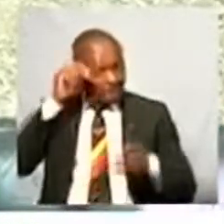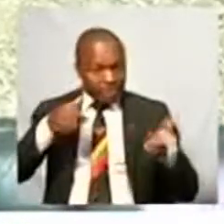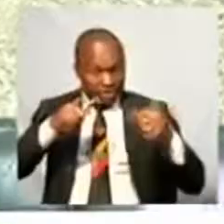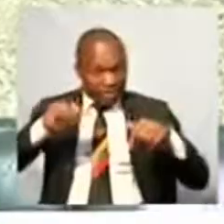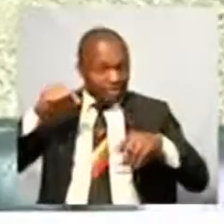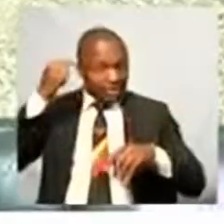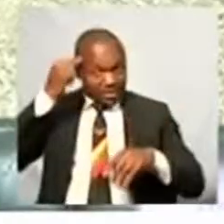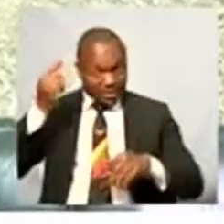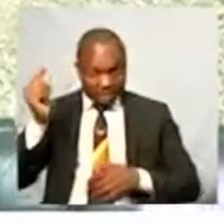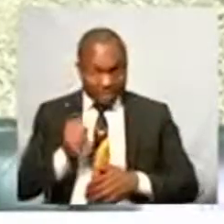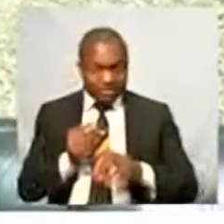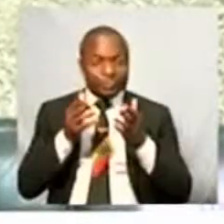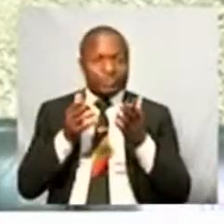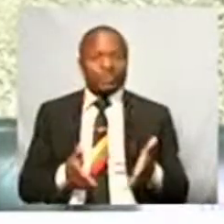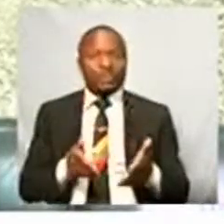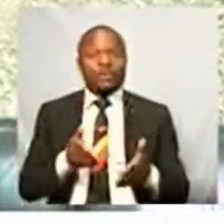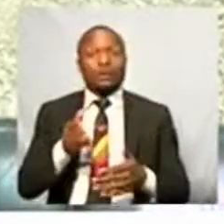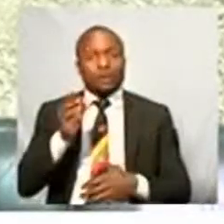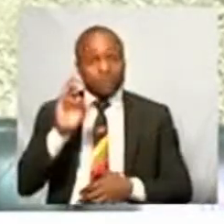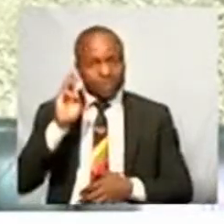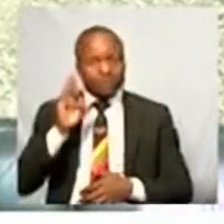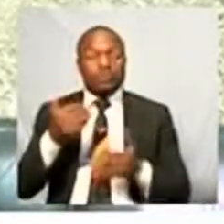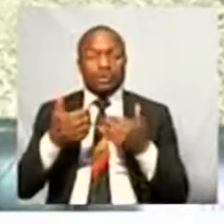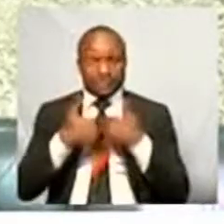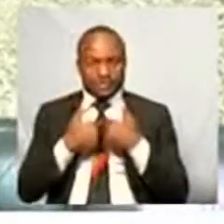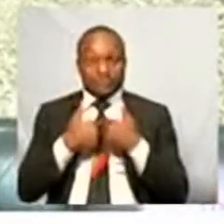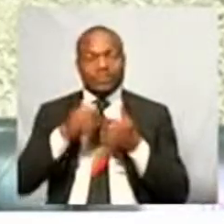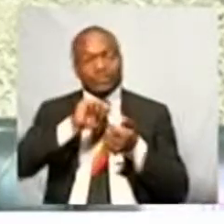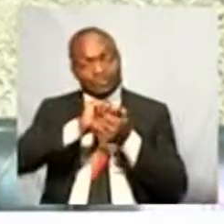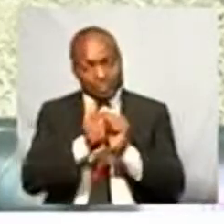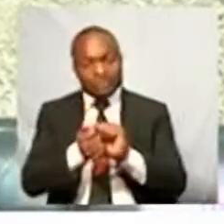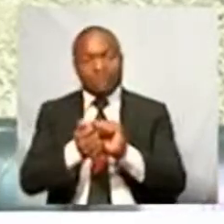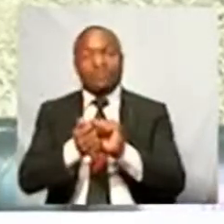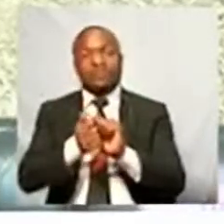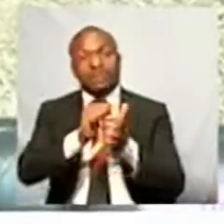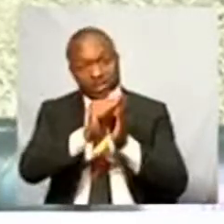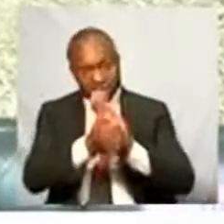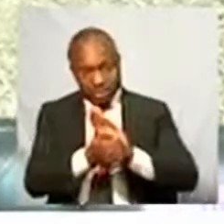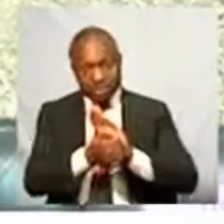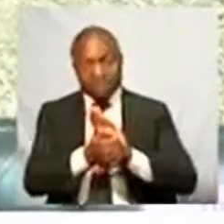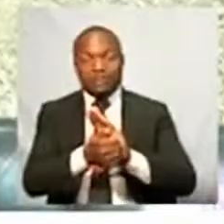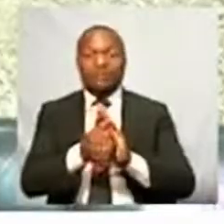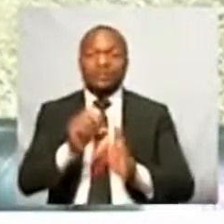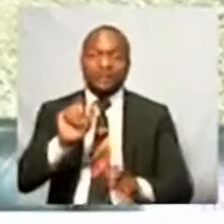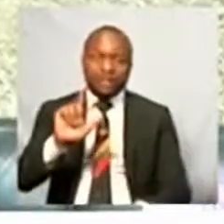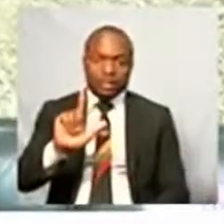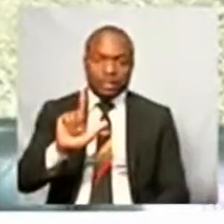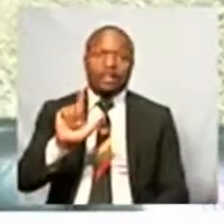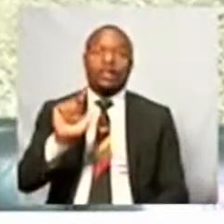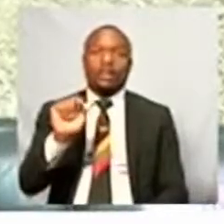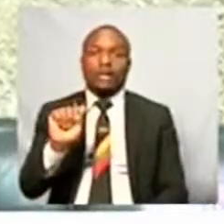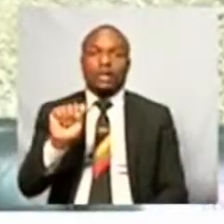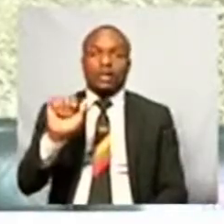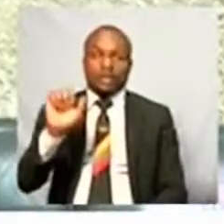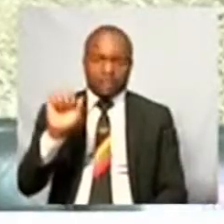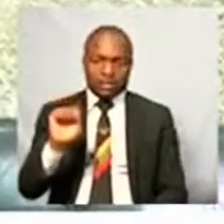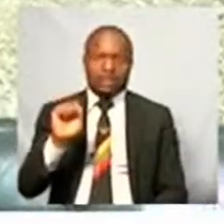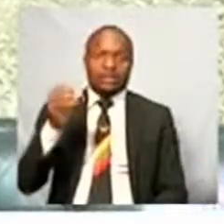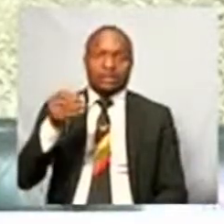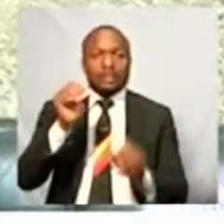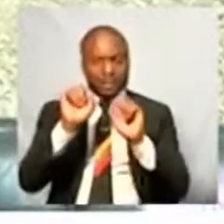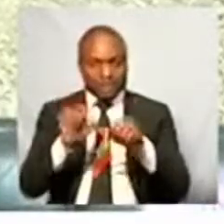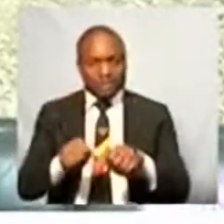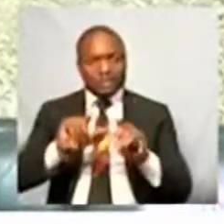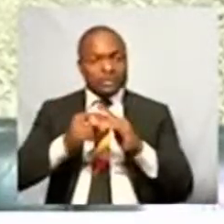that there's going to be an amendment to the Act so that LASIF can start receiving